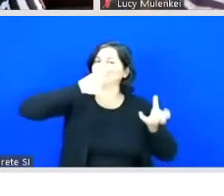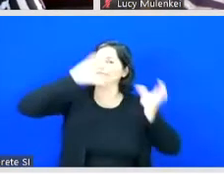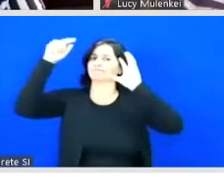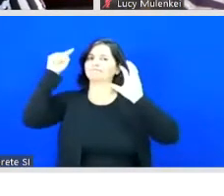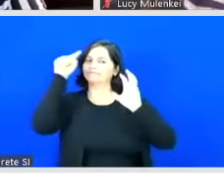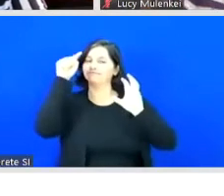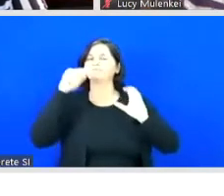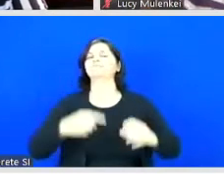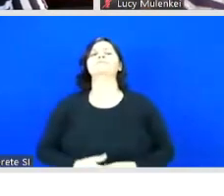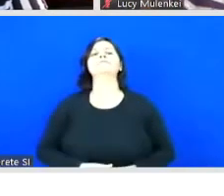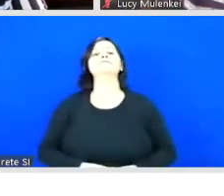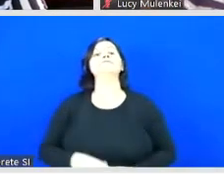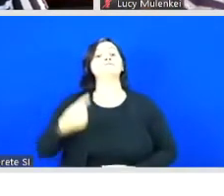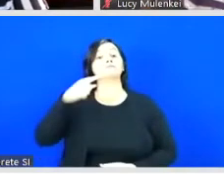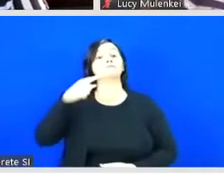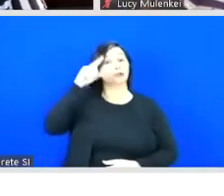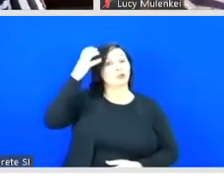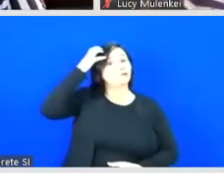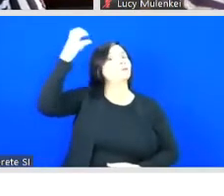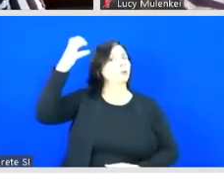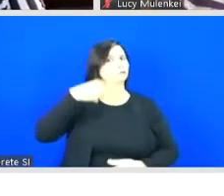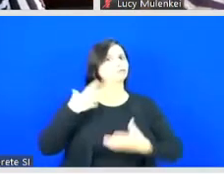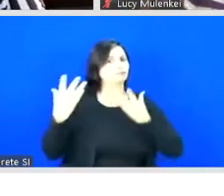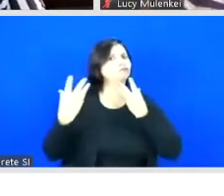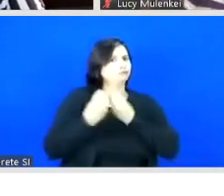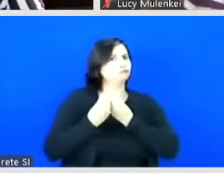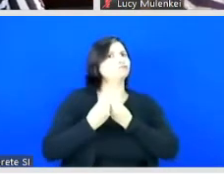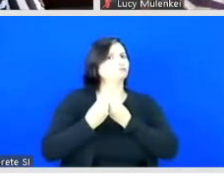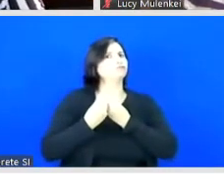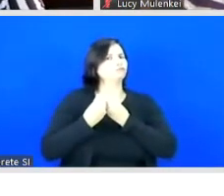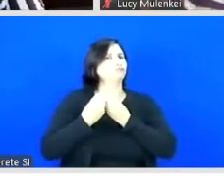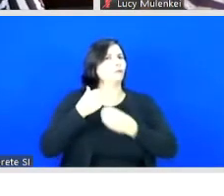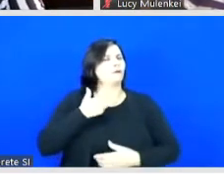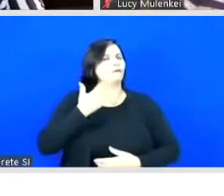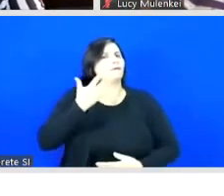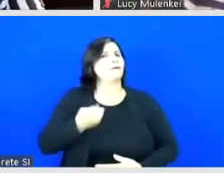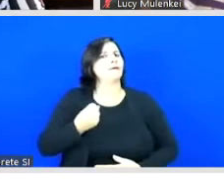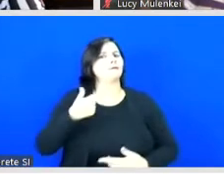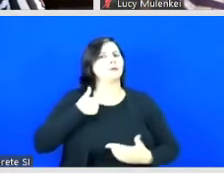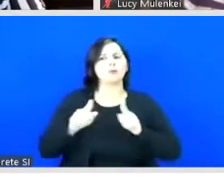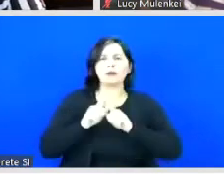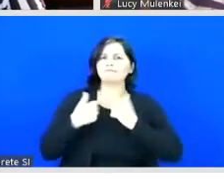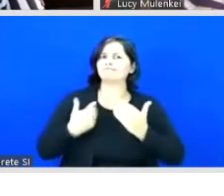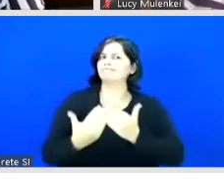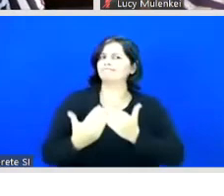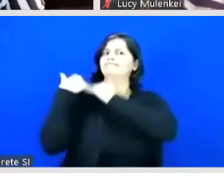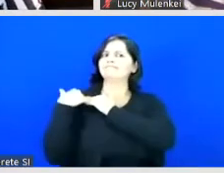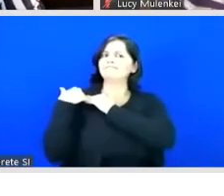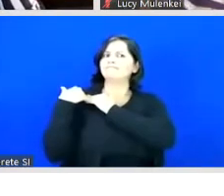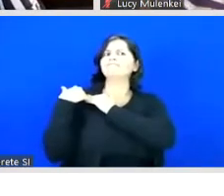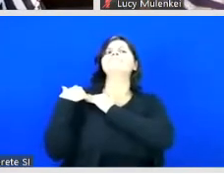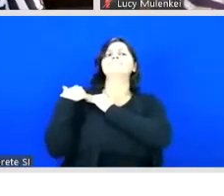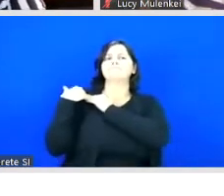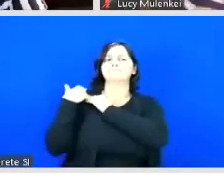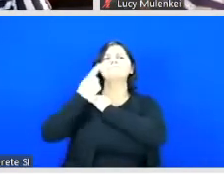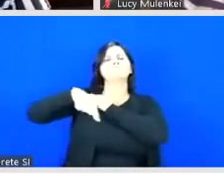onus is upon us in government to be one of the central and coordinating bodies that ensure that we are proactive in tackling